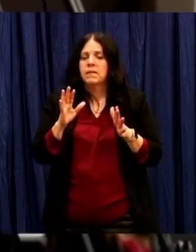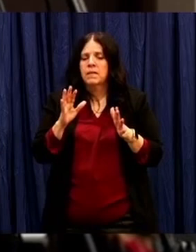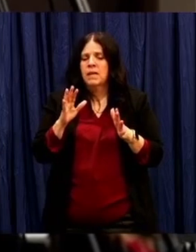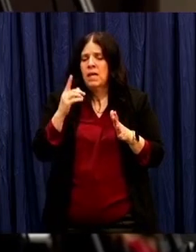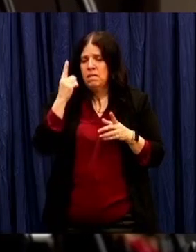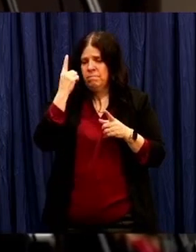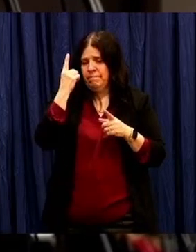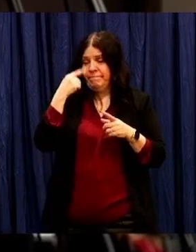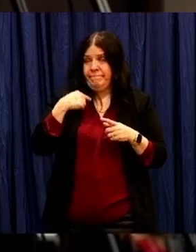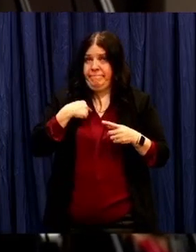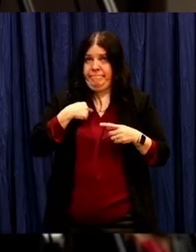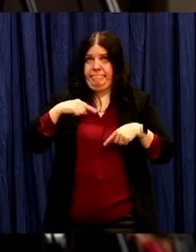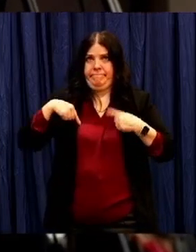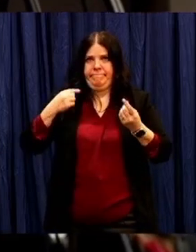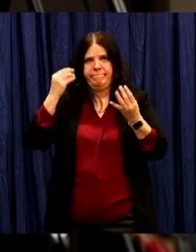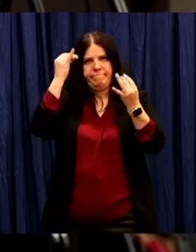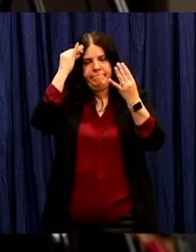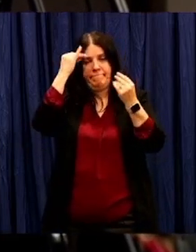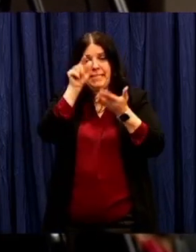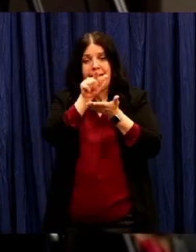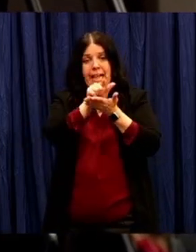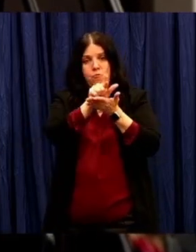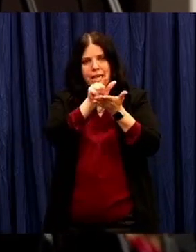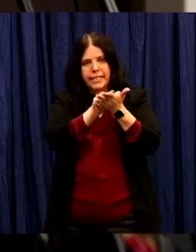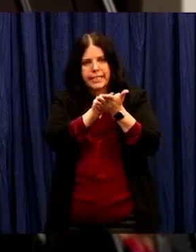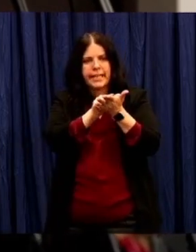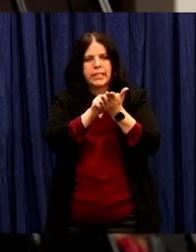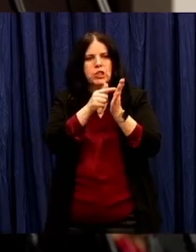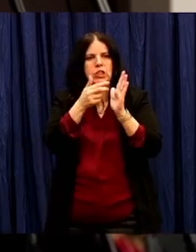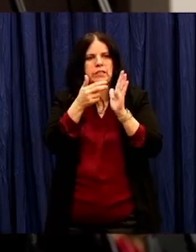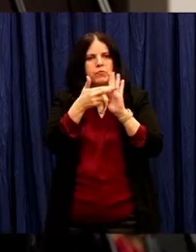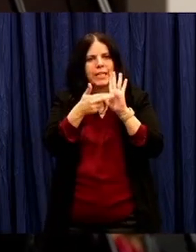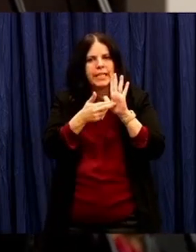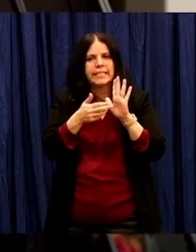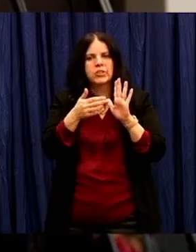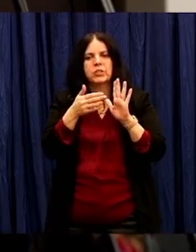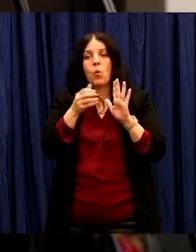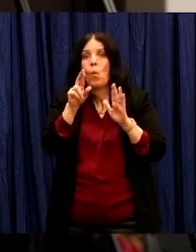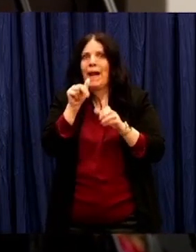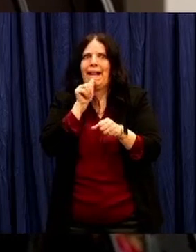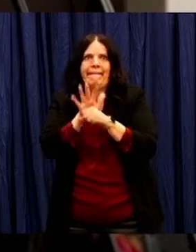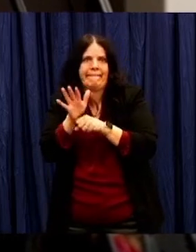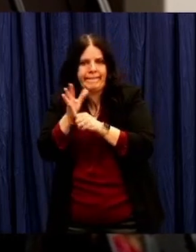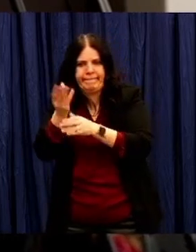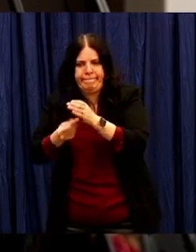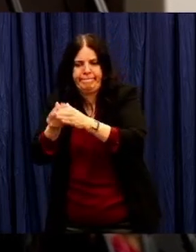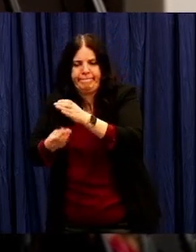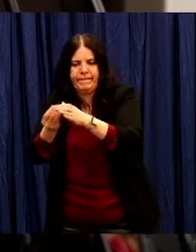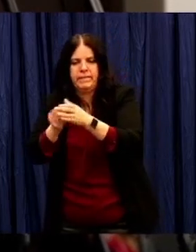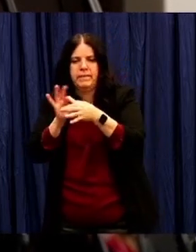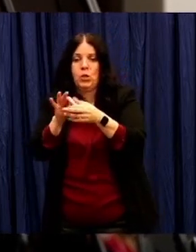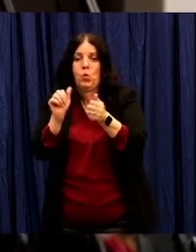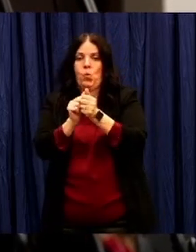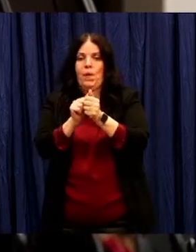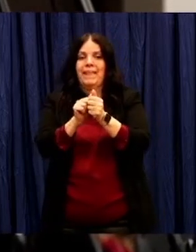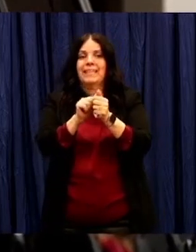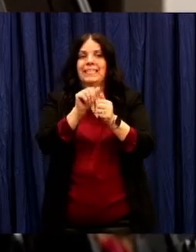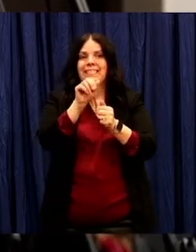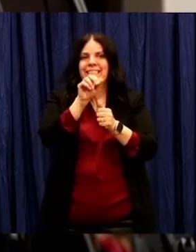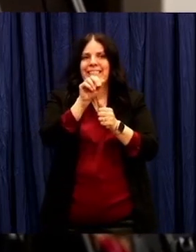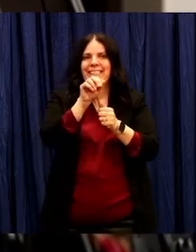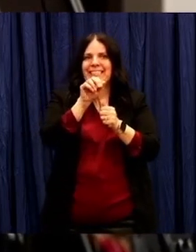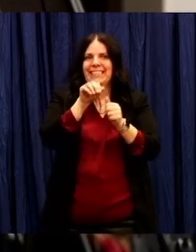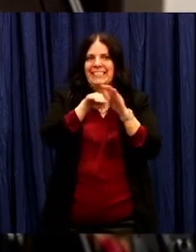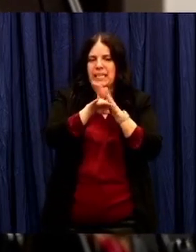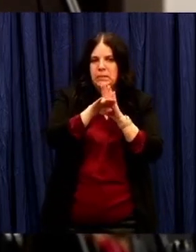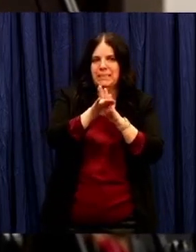thereof around digital accessibility. And so it's good to see things getting more specific